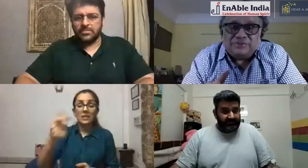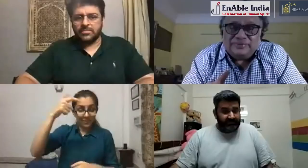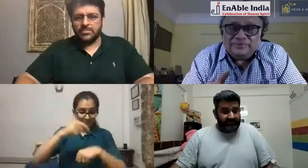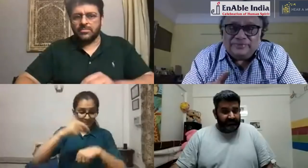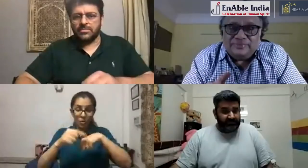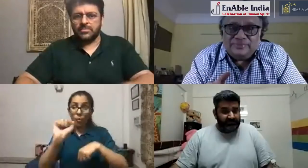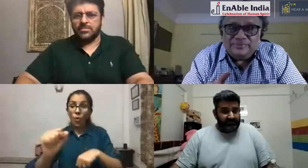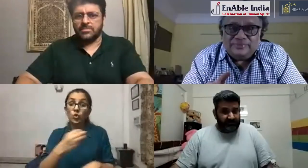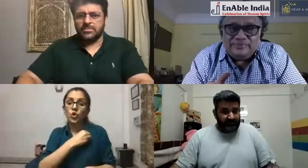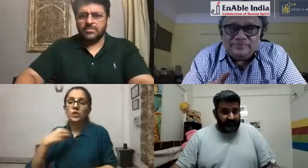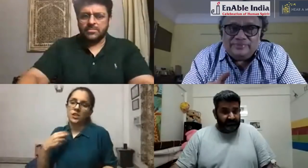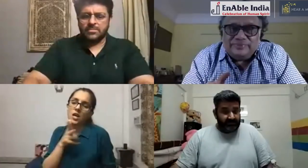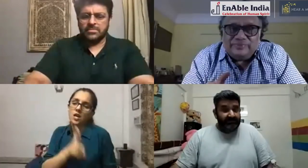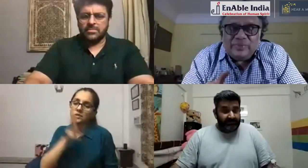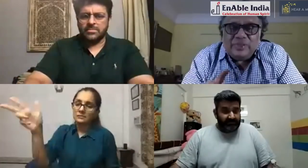neurologist,